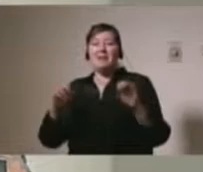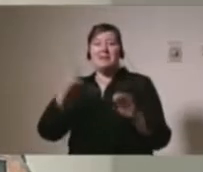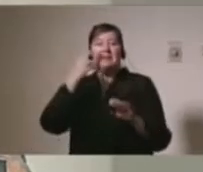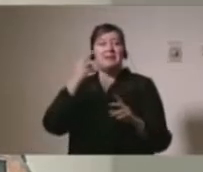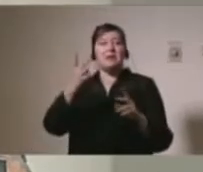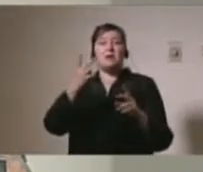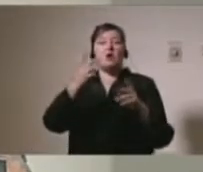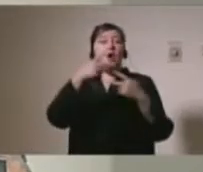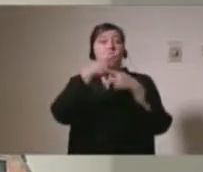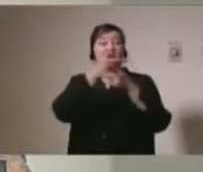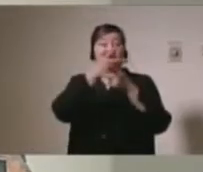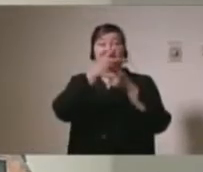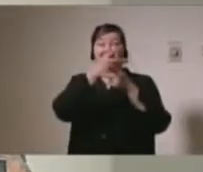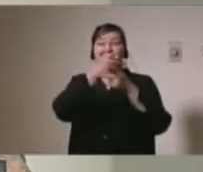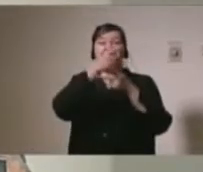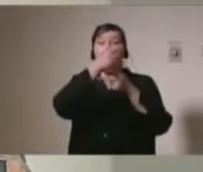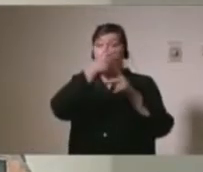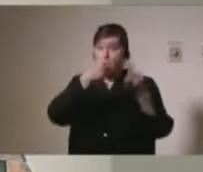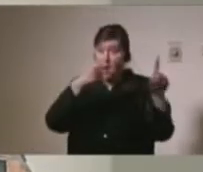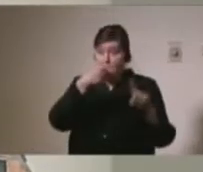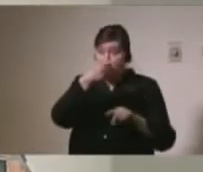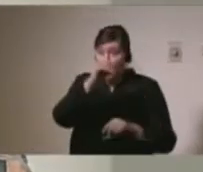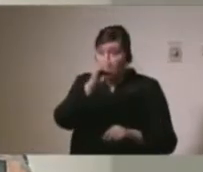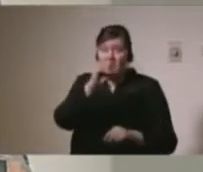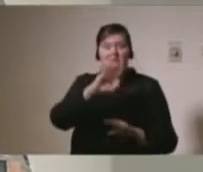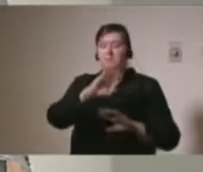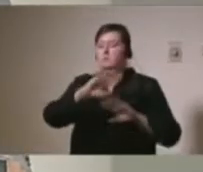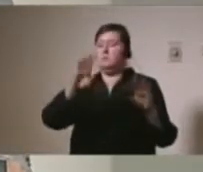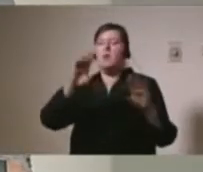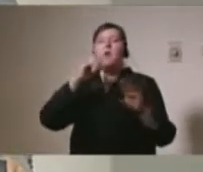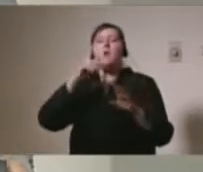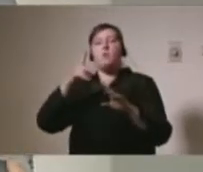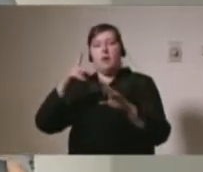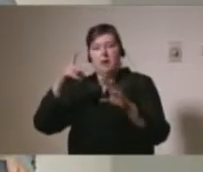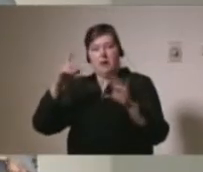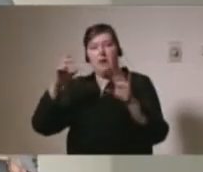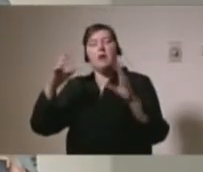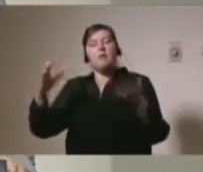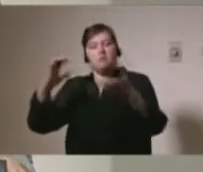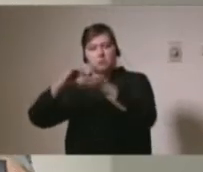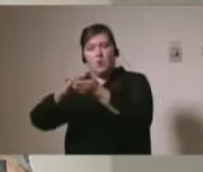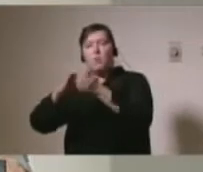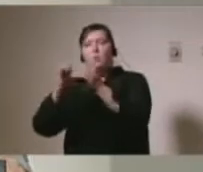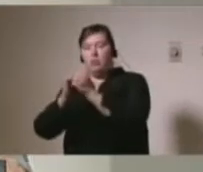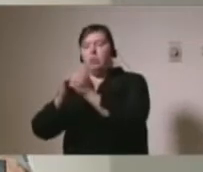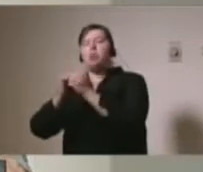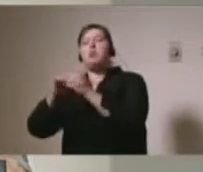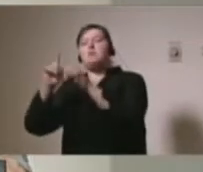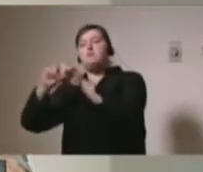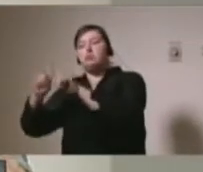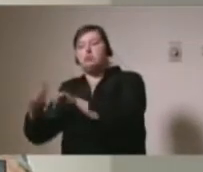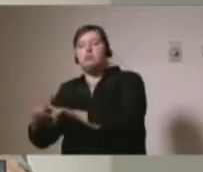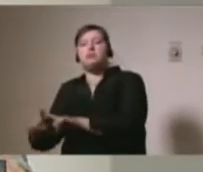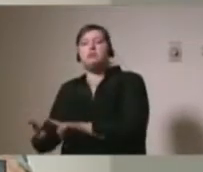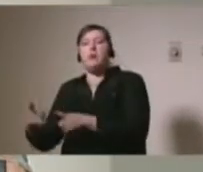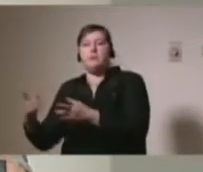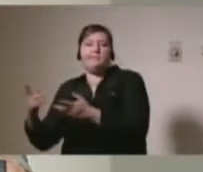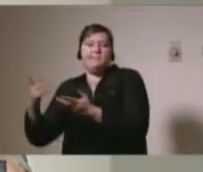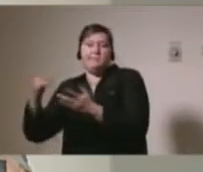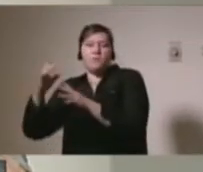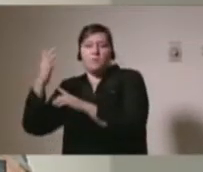by partners. These are banking and financial services. Italian Post has signed